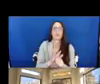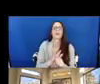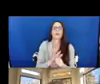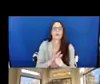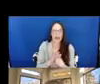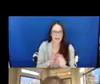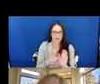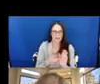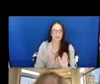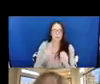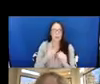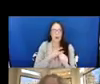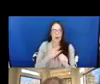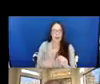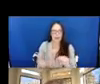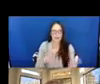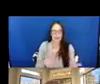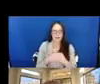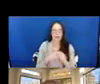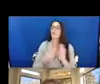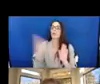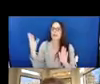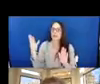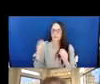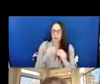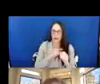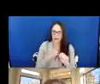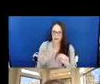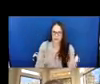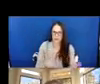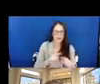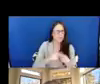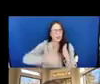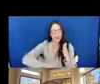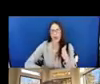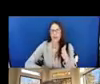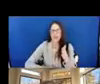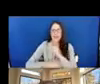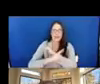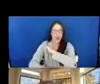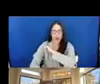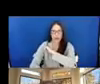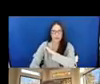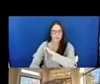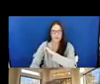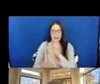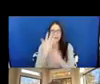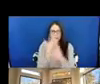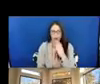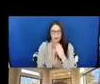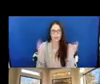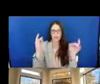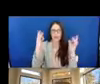But the cost has been quite tremendous, uh, to our disabled children who are left without the